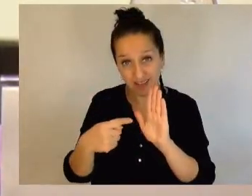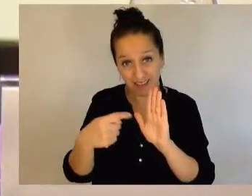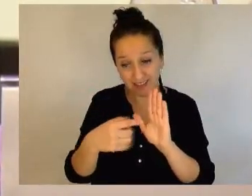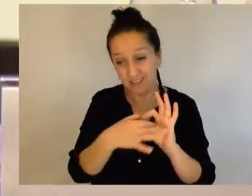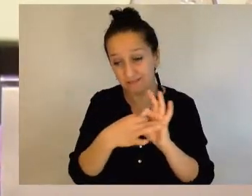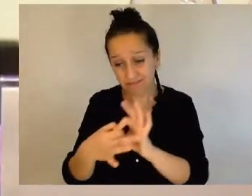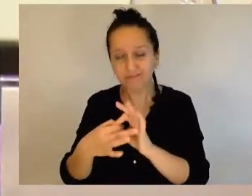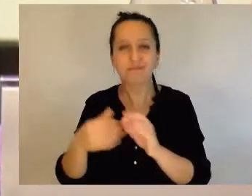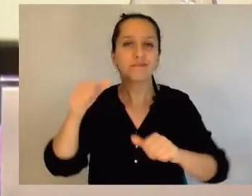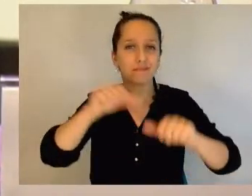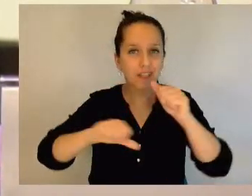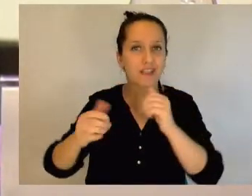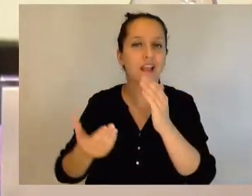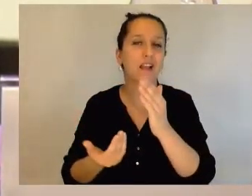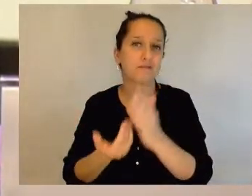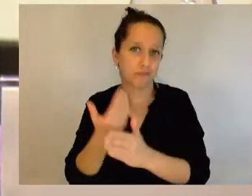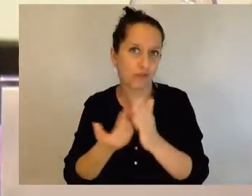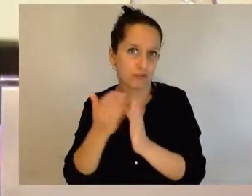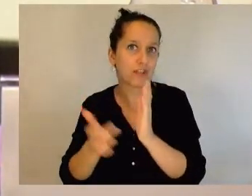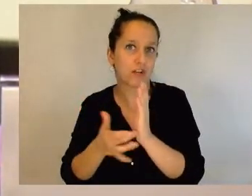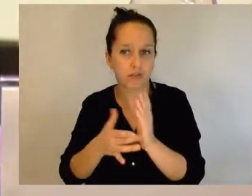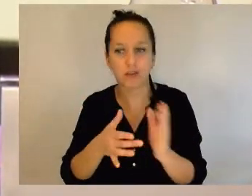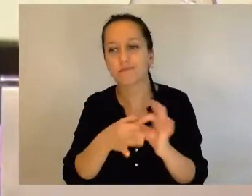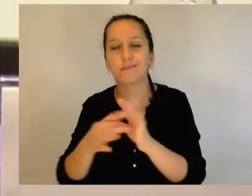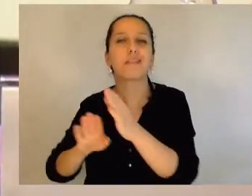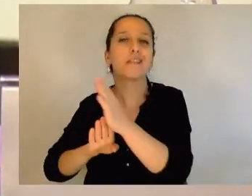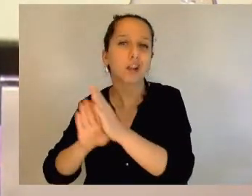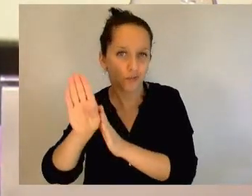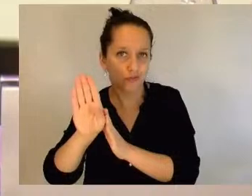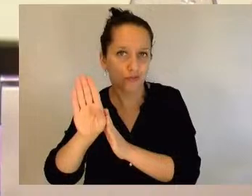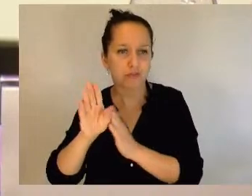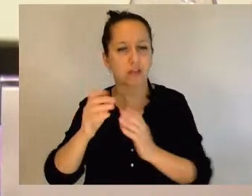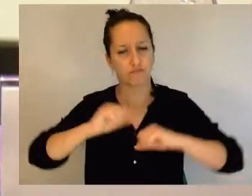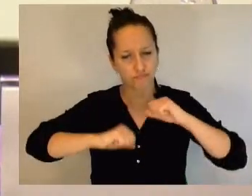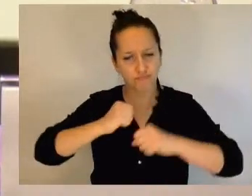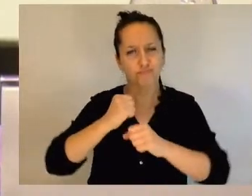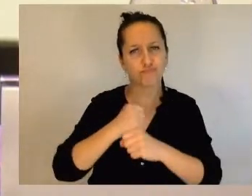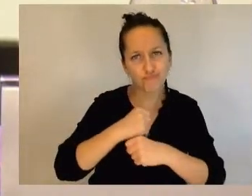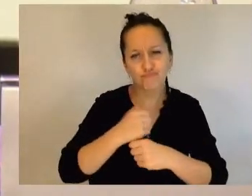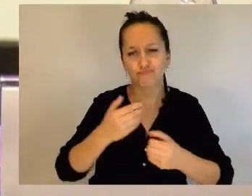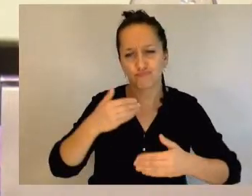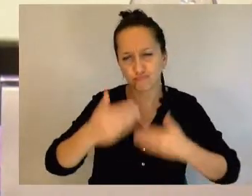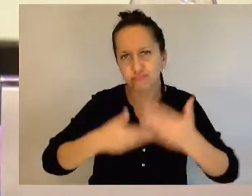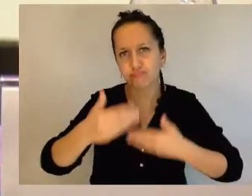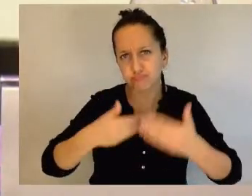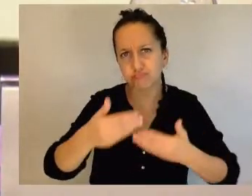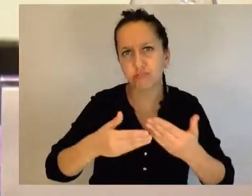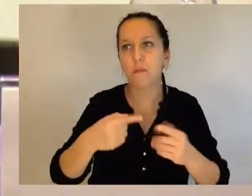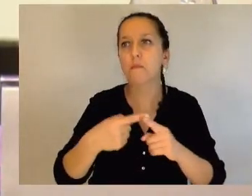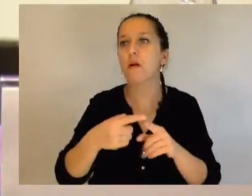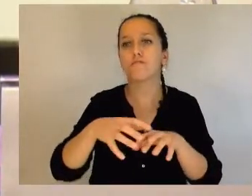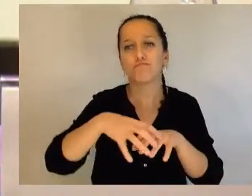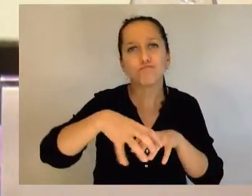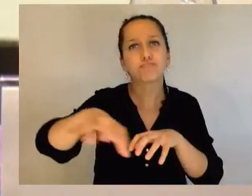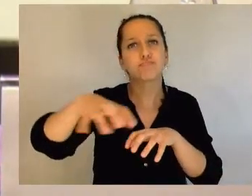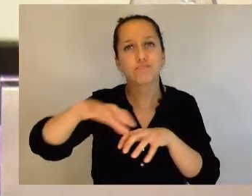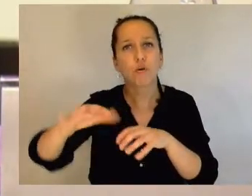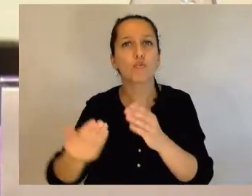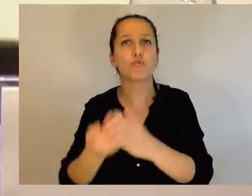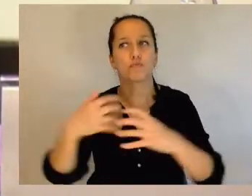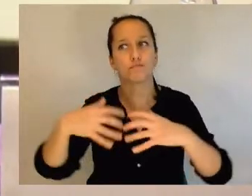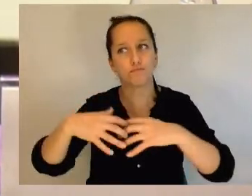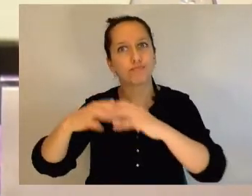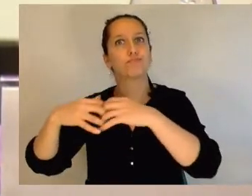are connected also with the policies of development because of the increase in productivity and because of the creation of new